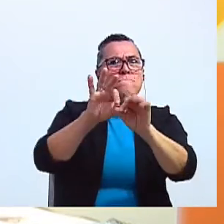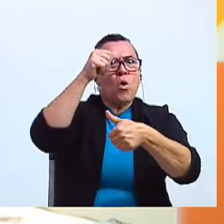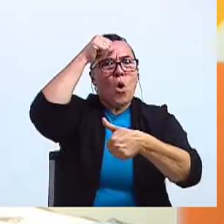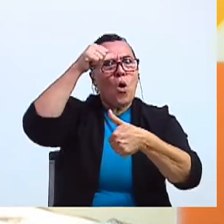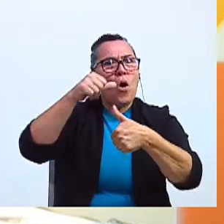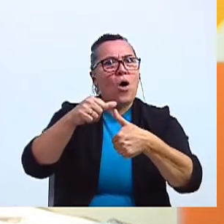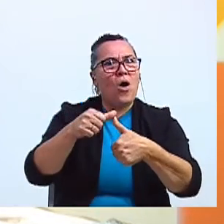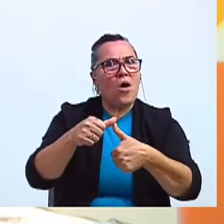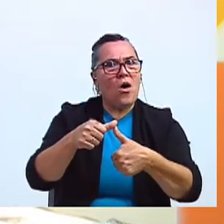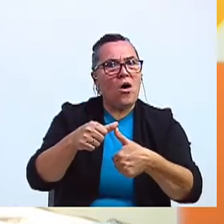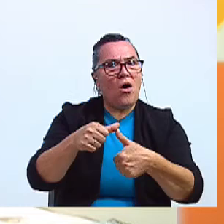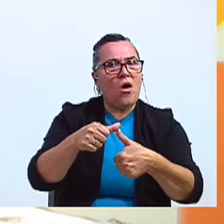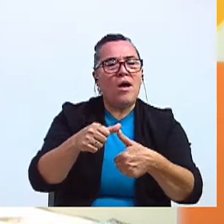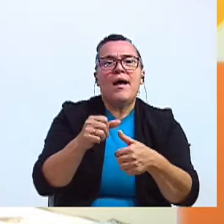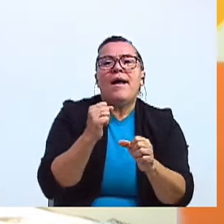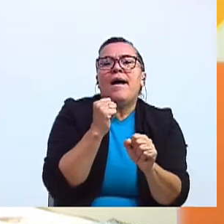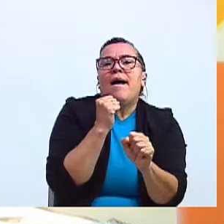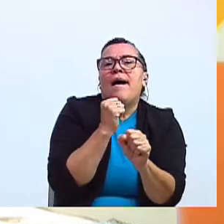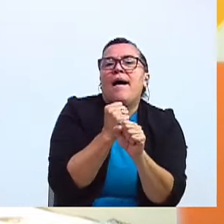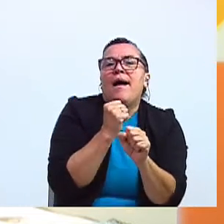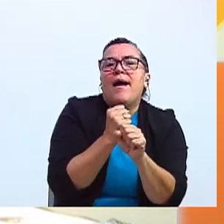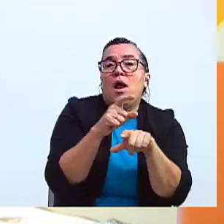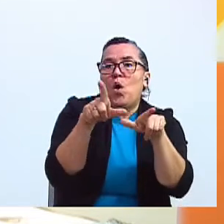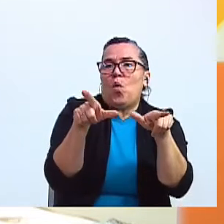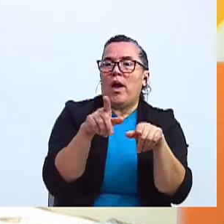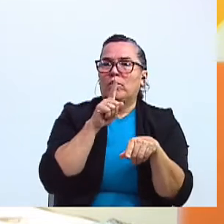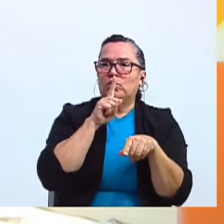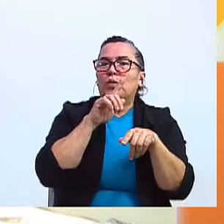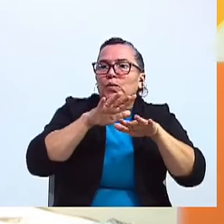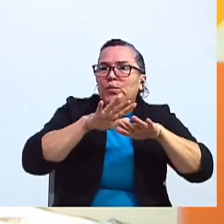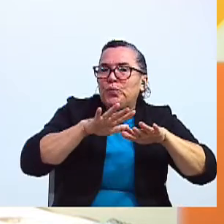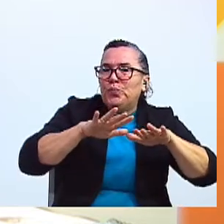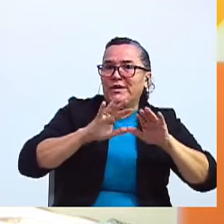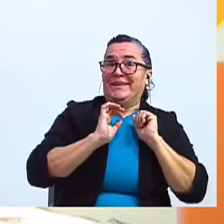reminders. Try to work in a quiet place.